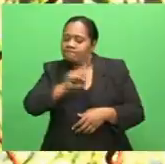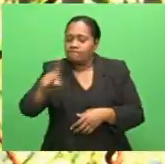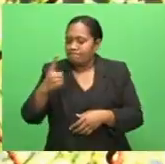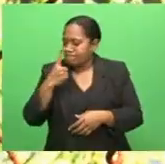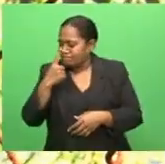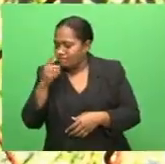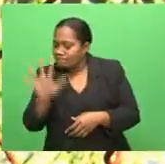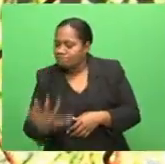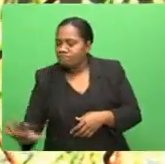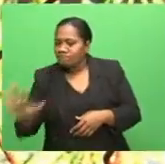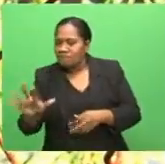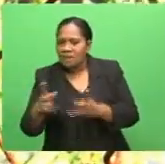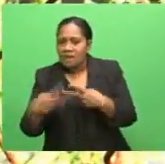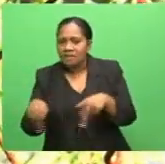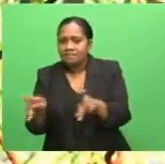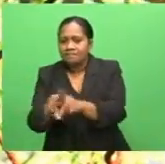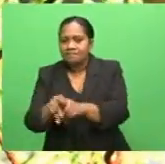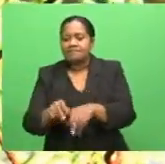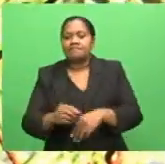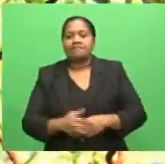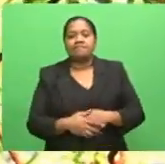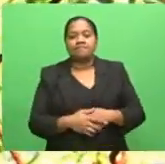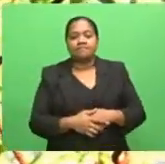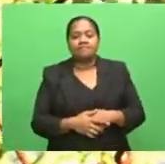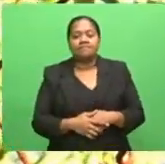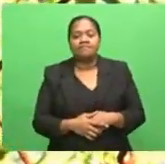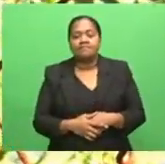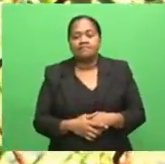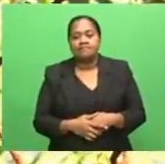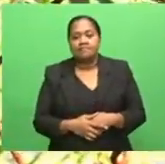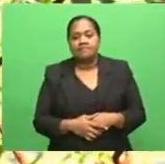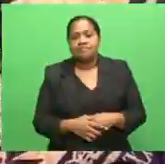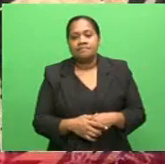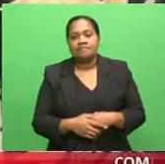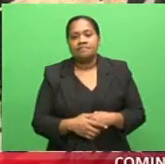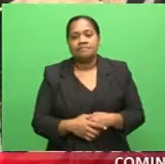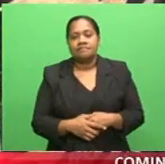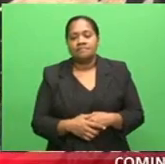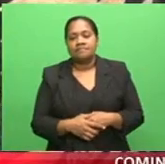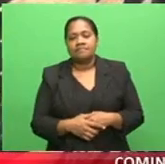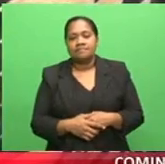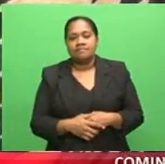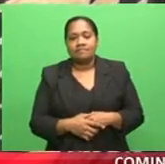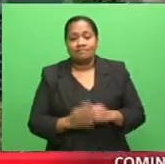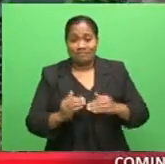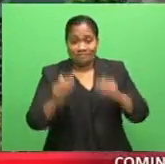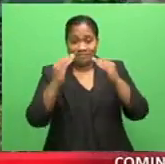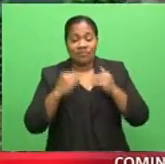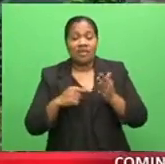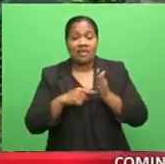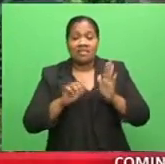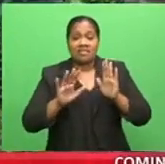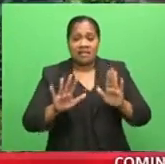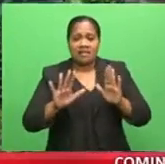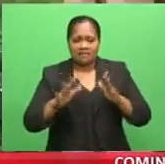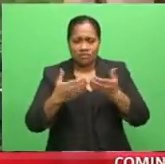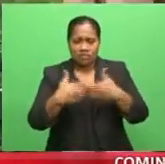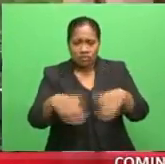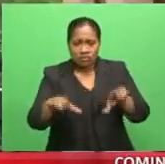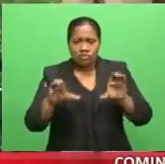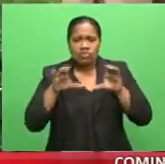inspect the area. Venina Rakautonga, FBC News. Up ahead, Thai-level Provincial Council